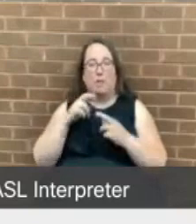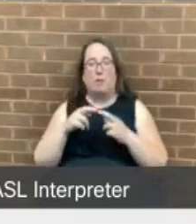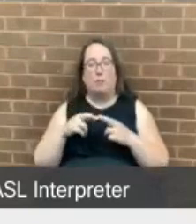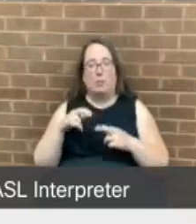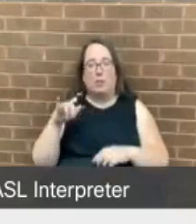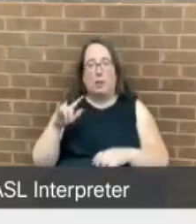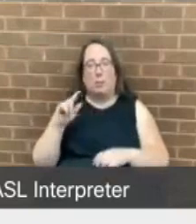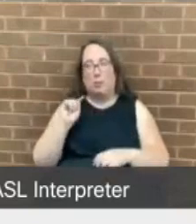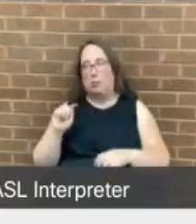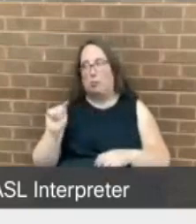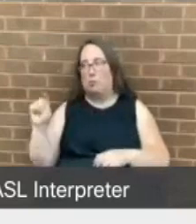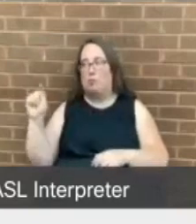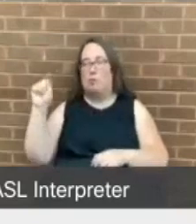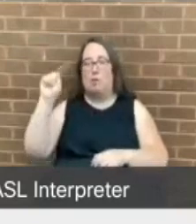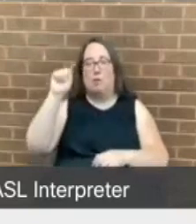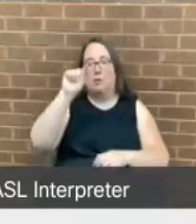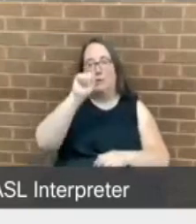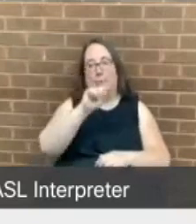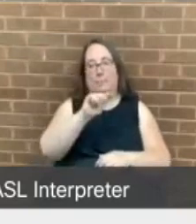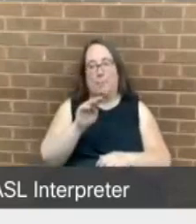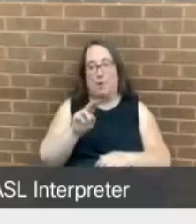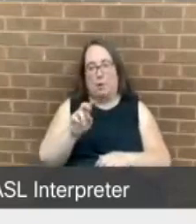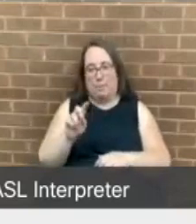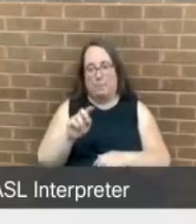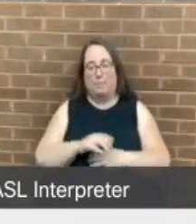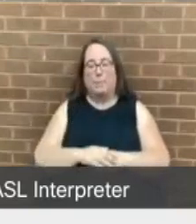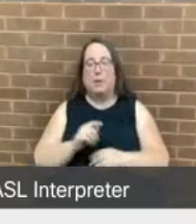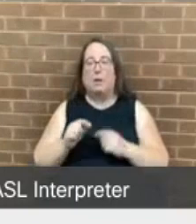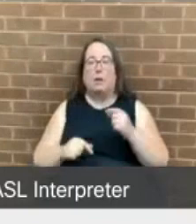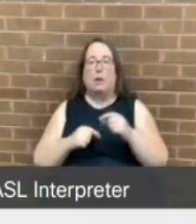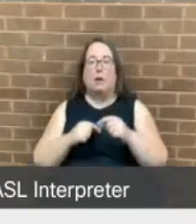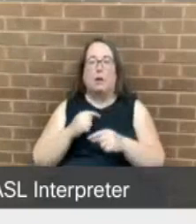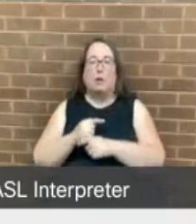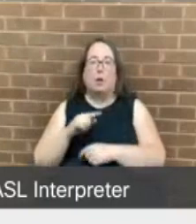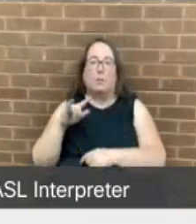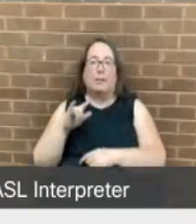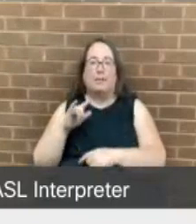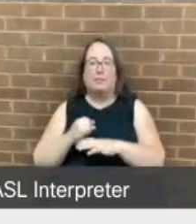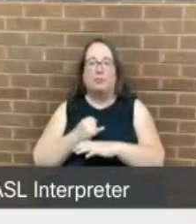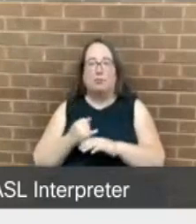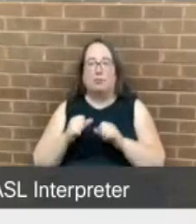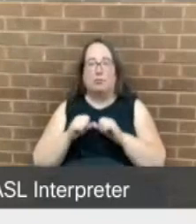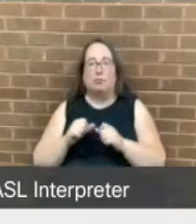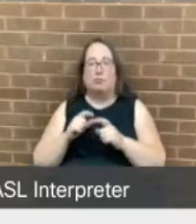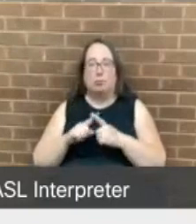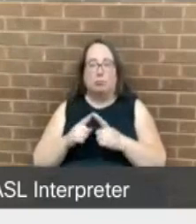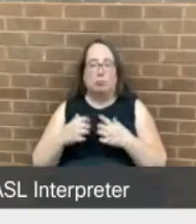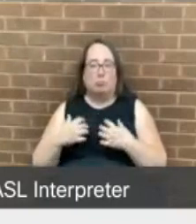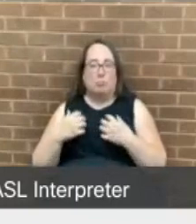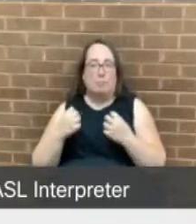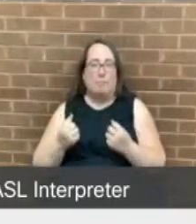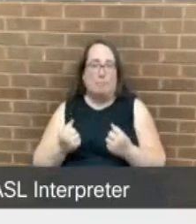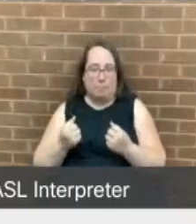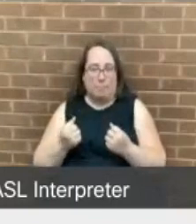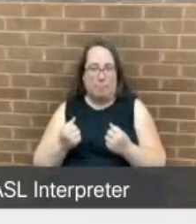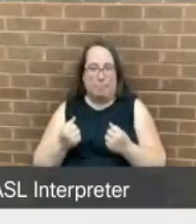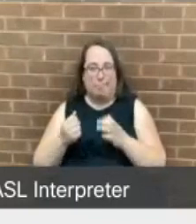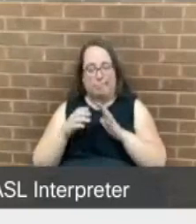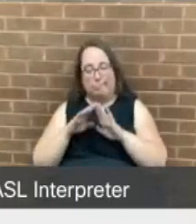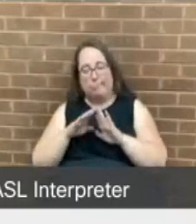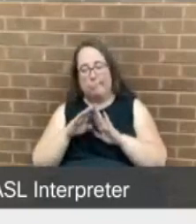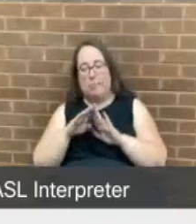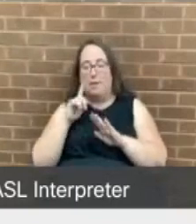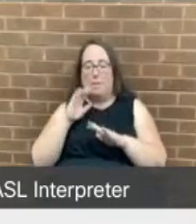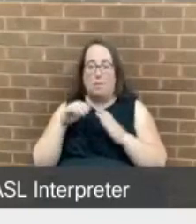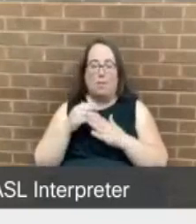across the state of Maryland. As the global aviation industry continues to recover and rebound, across MAA, we